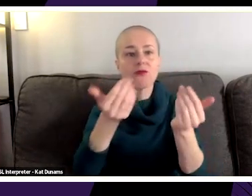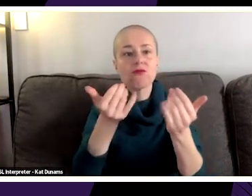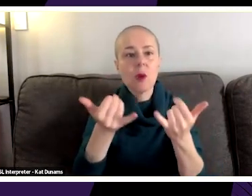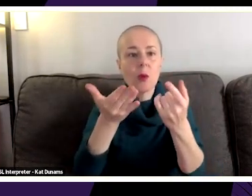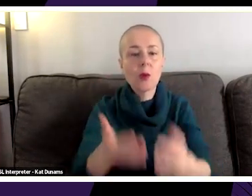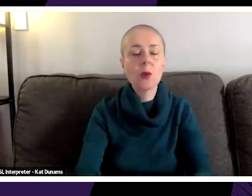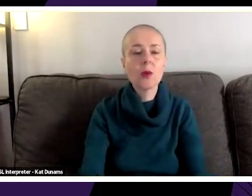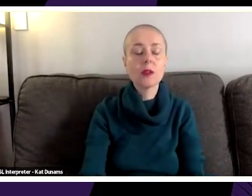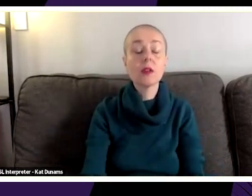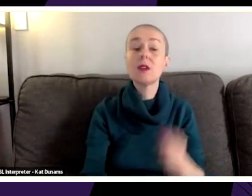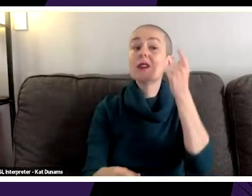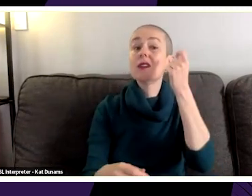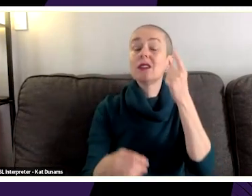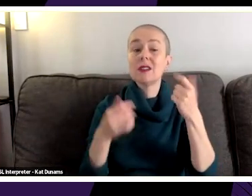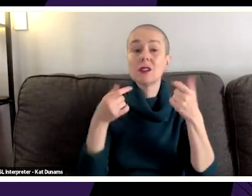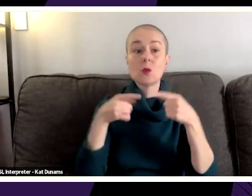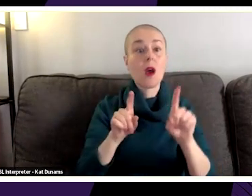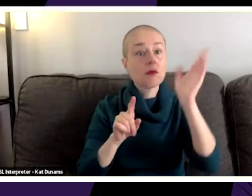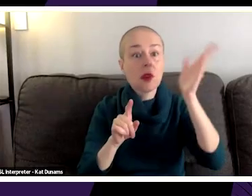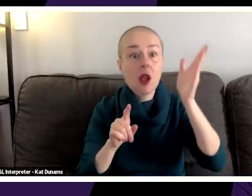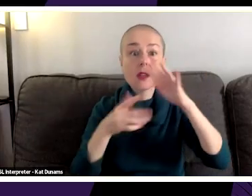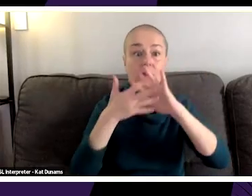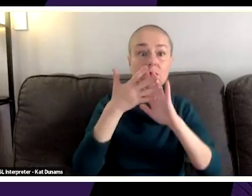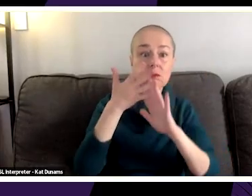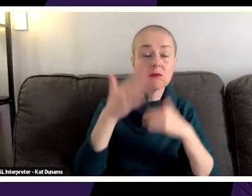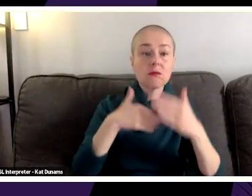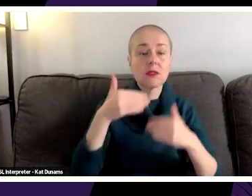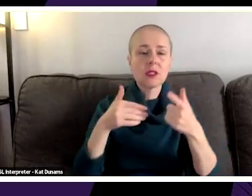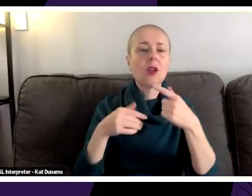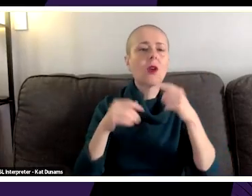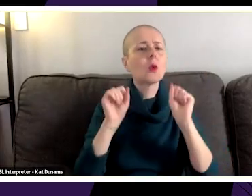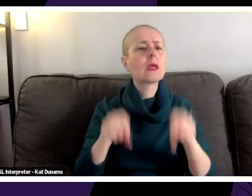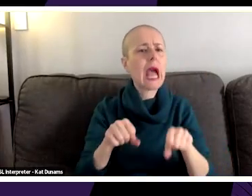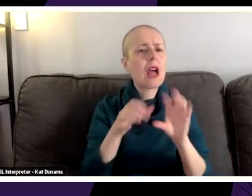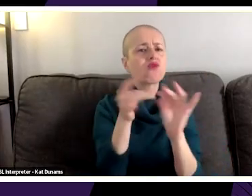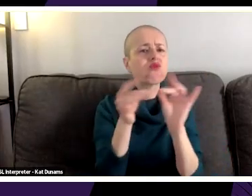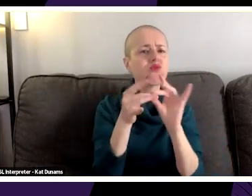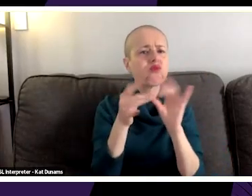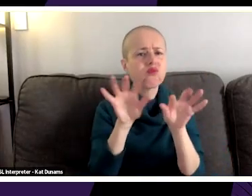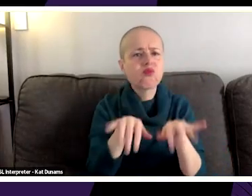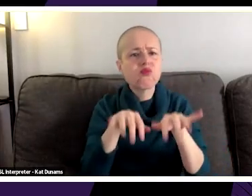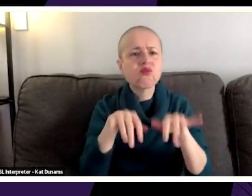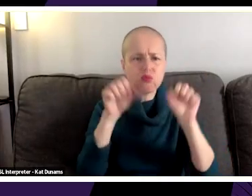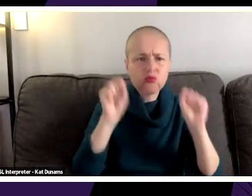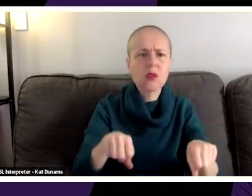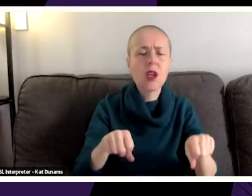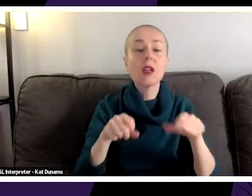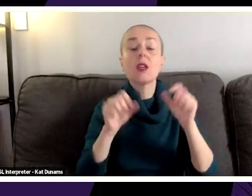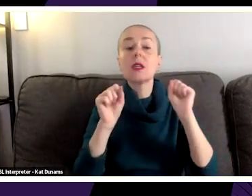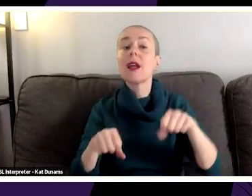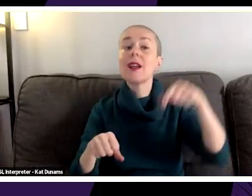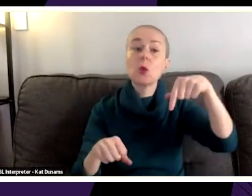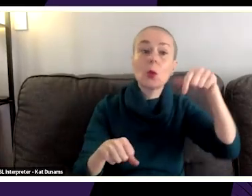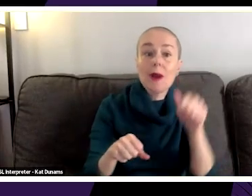Throughout the event, we'd love you to share your thoughts in that chat and use the Q&A feature in Zoom, and then share